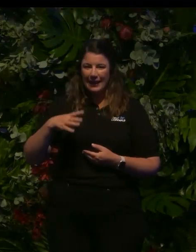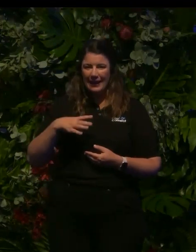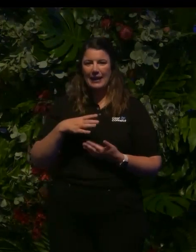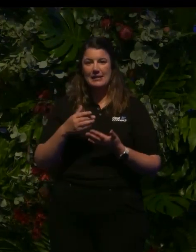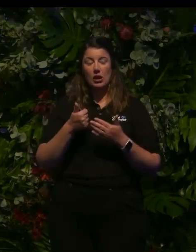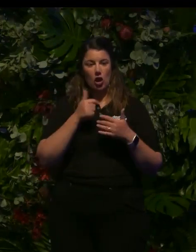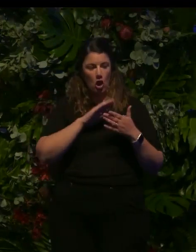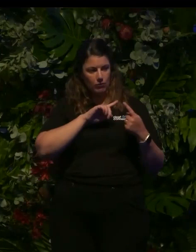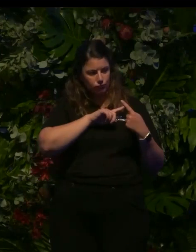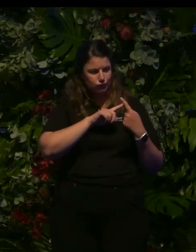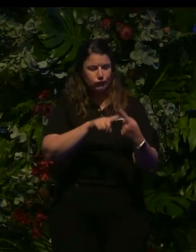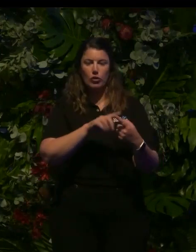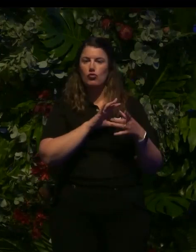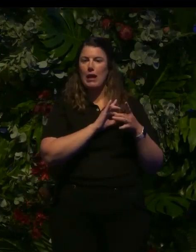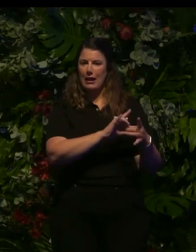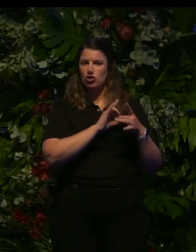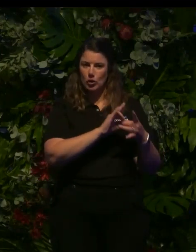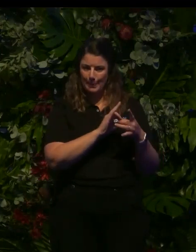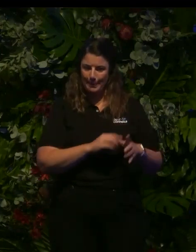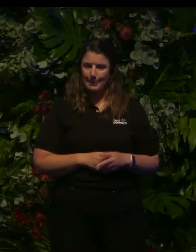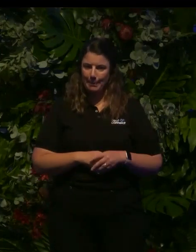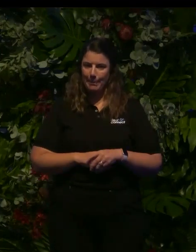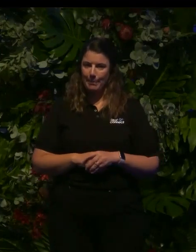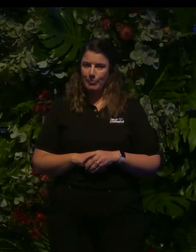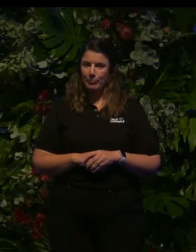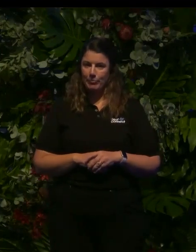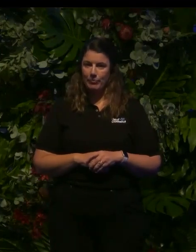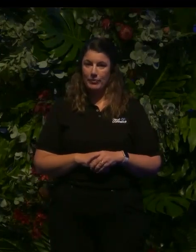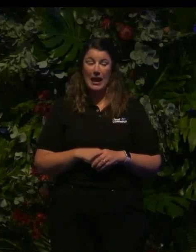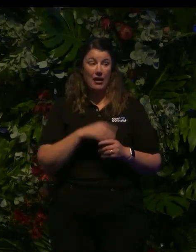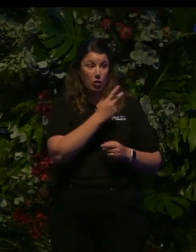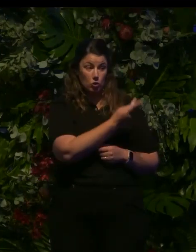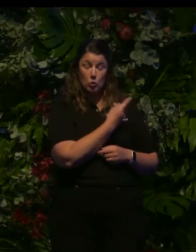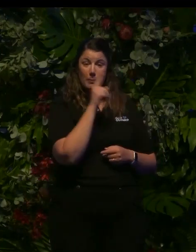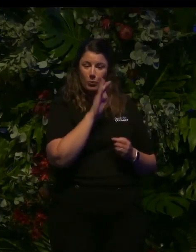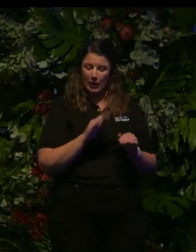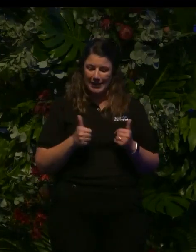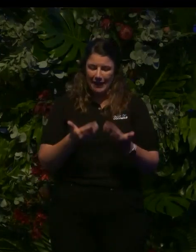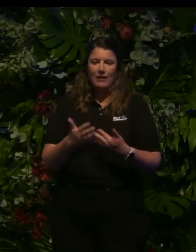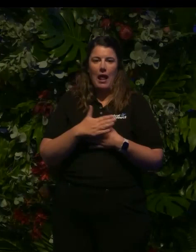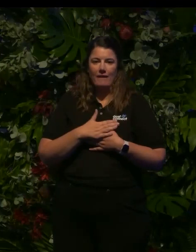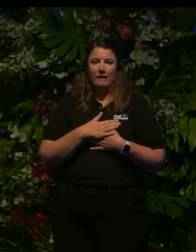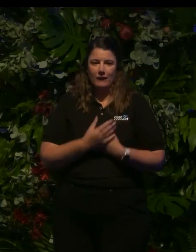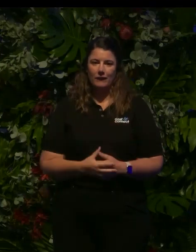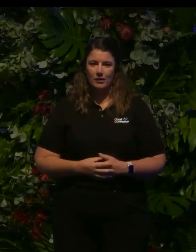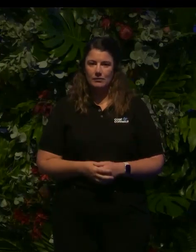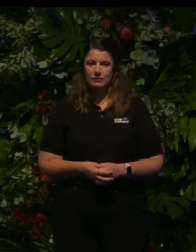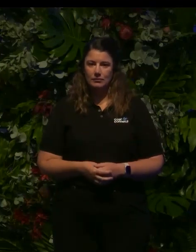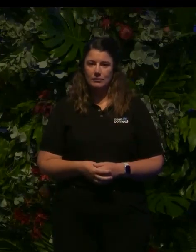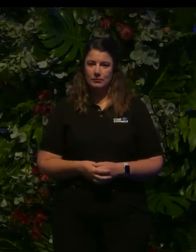relationship and make sure that they do develop good.